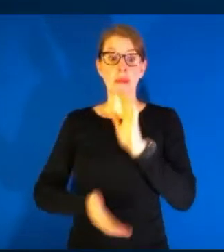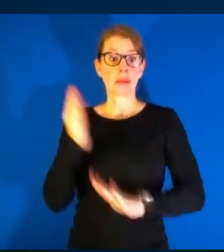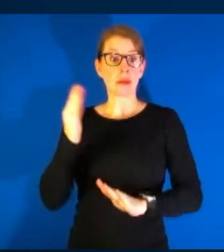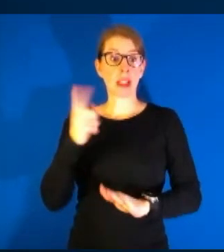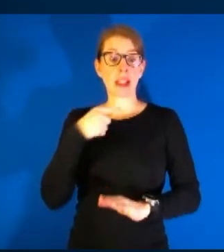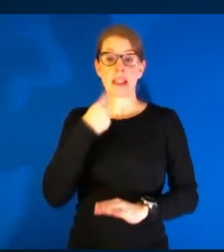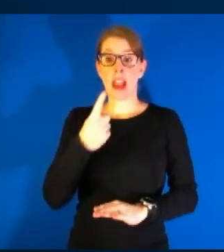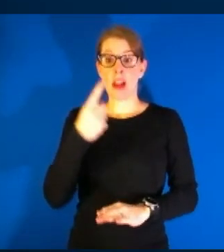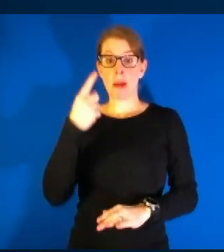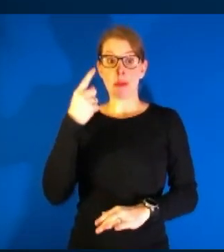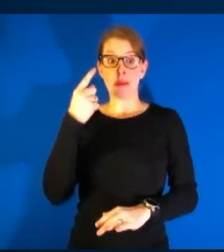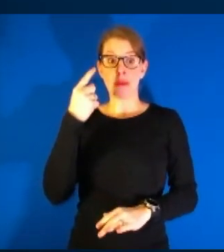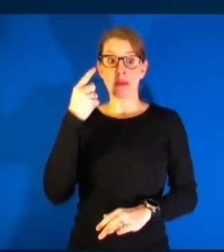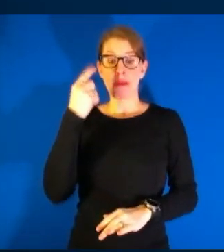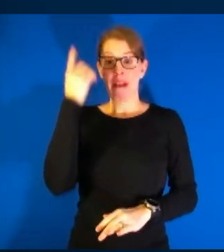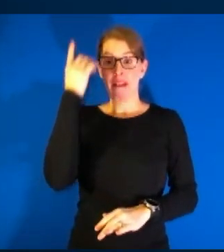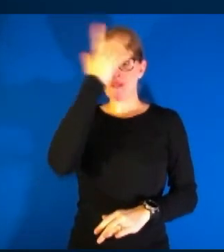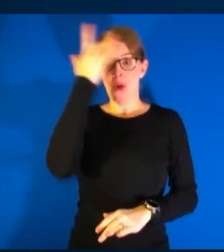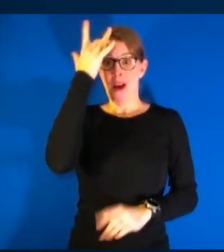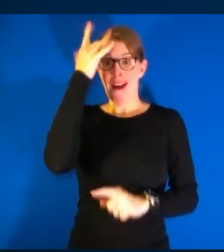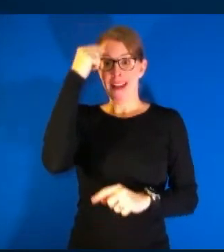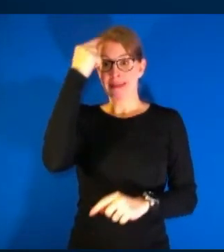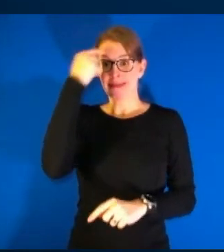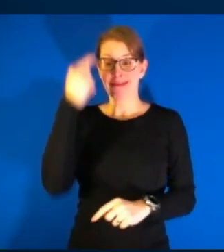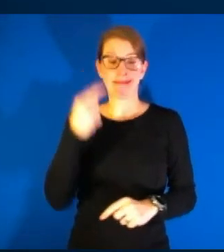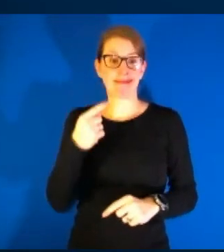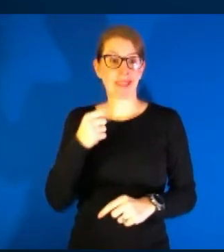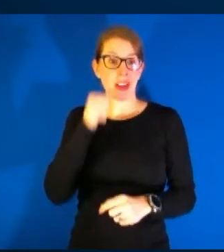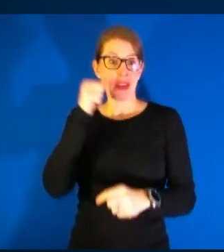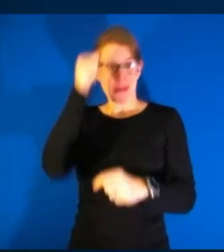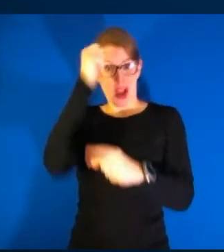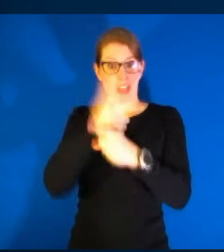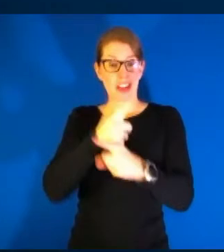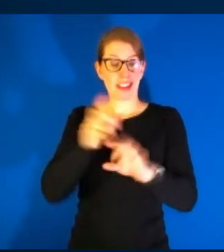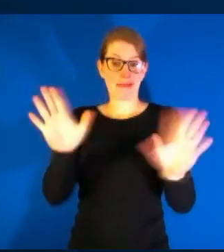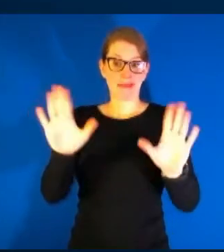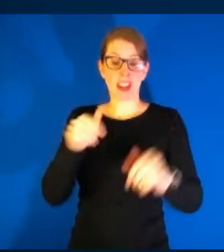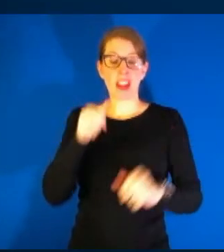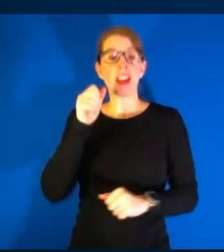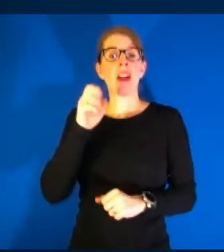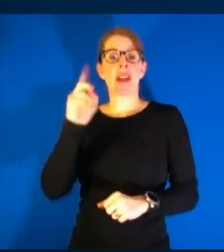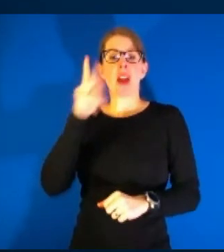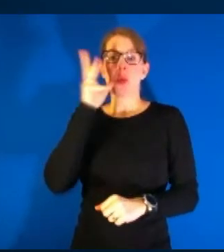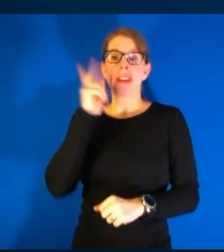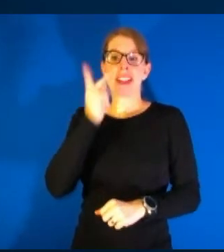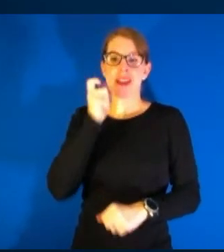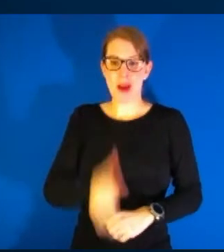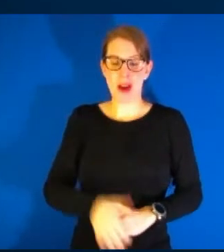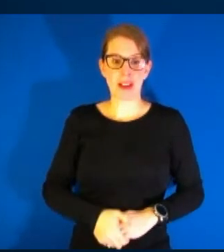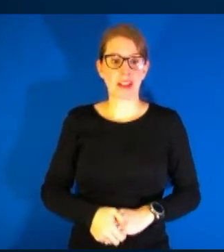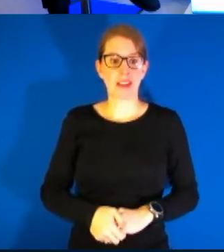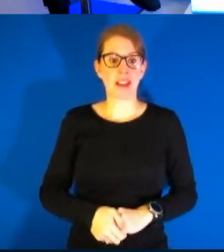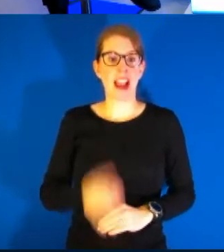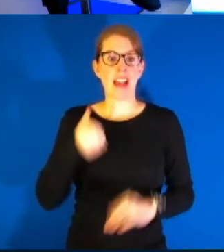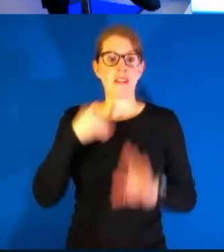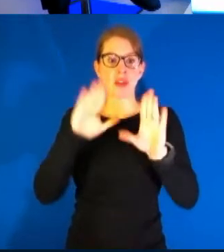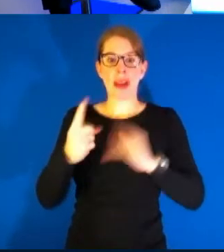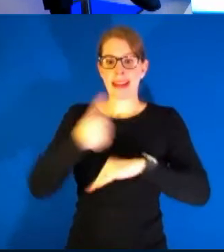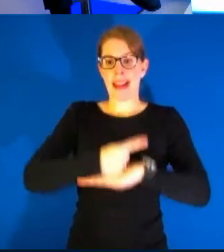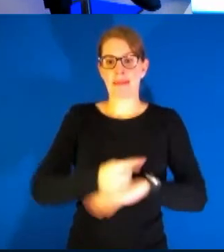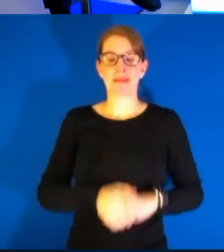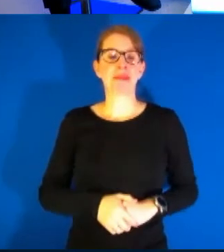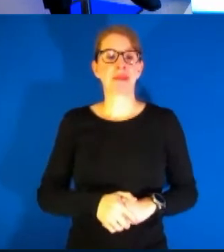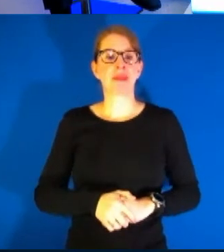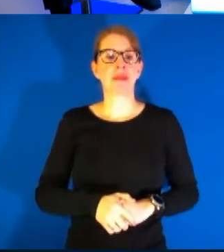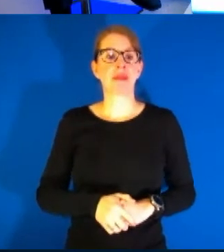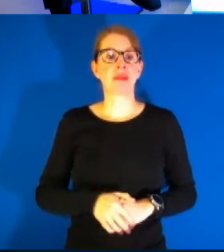Okay, I will take good care of them in here. Thank you. We will see you tomorrow. Yes, ma'am. Be back. All right. Have a great day. All right. Bye. Rick,